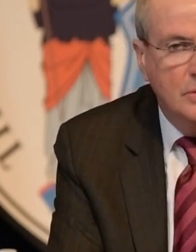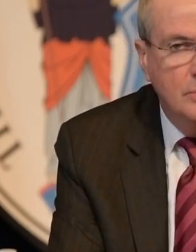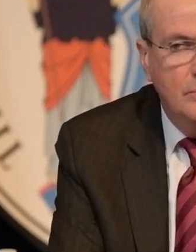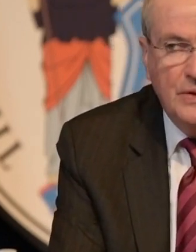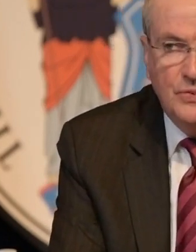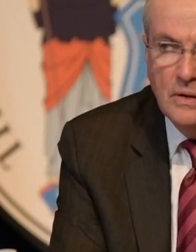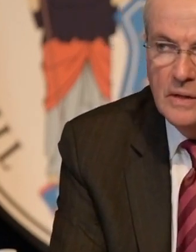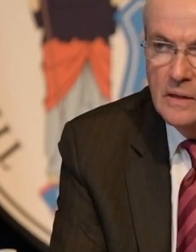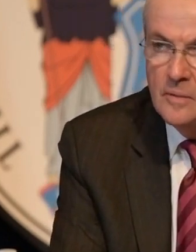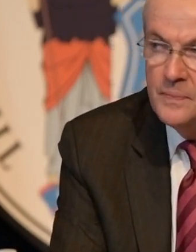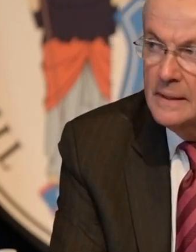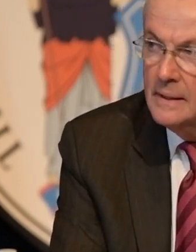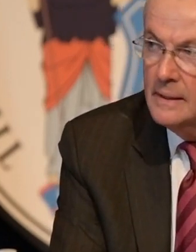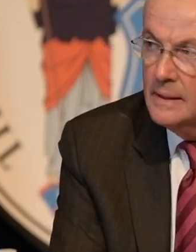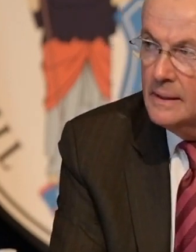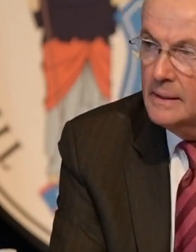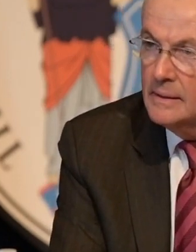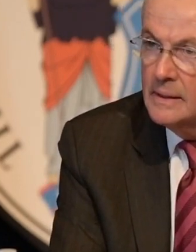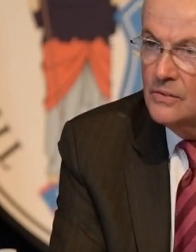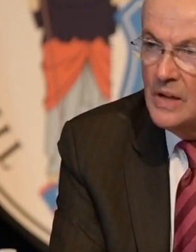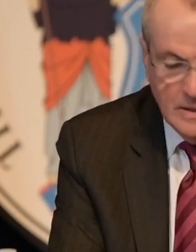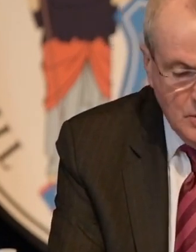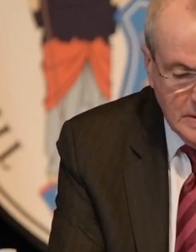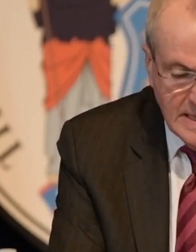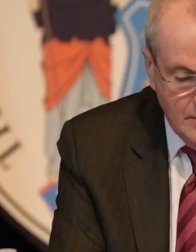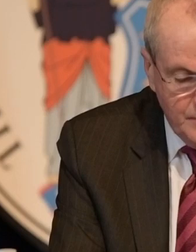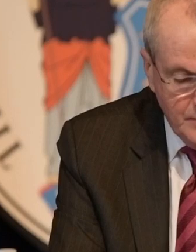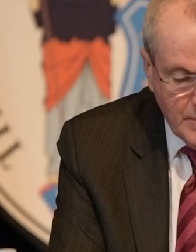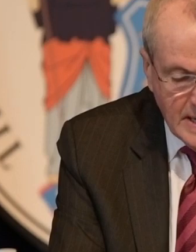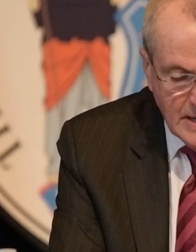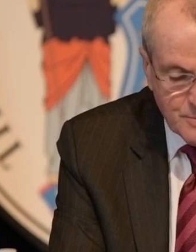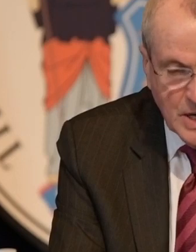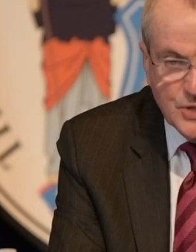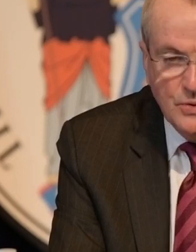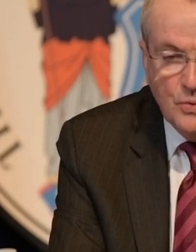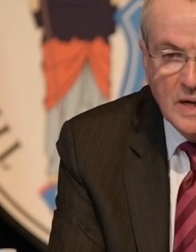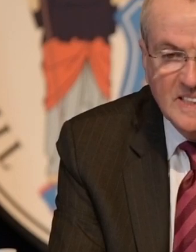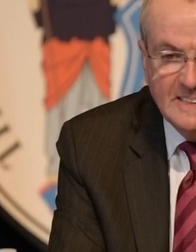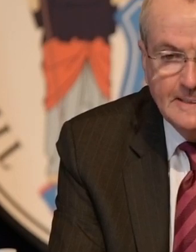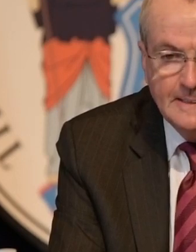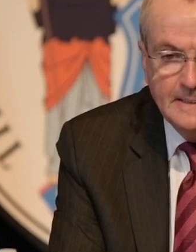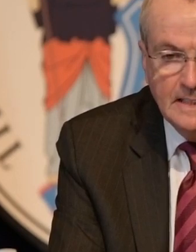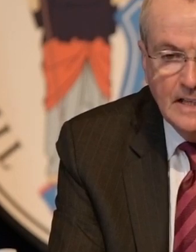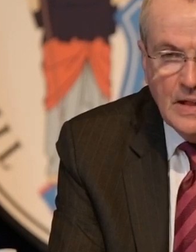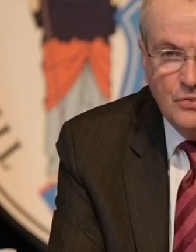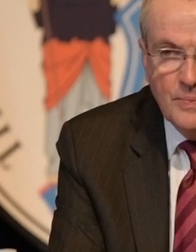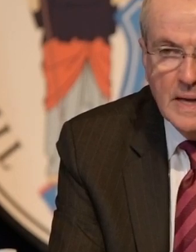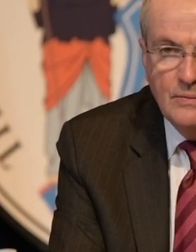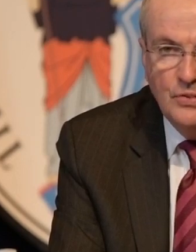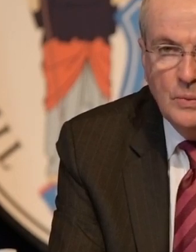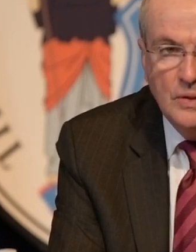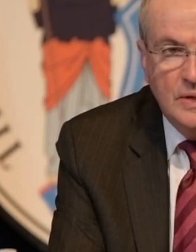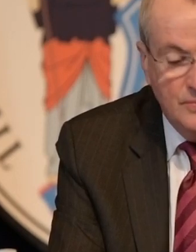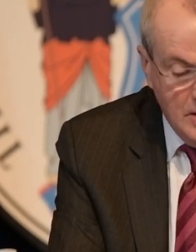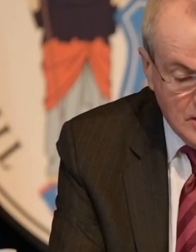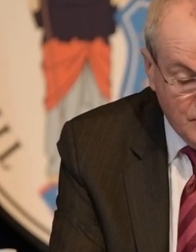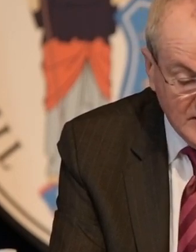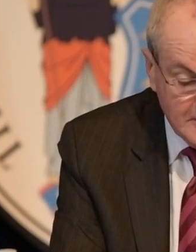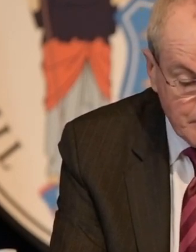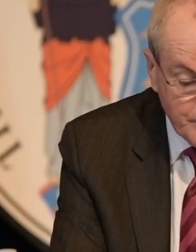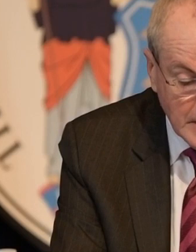little peskier here and is not going down by as much or as quickly. And that's something obviously we look at